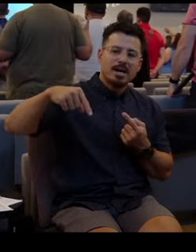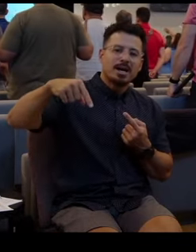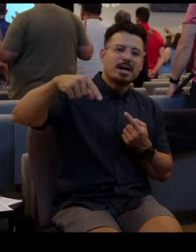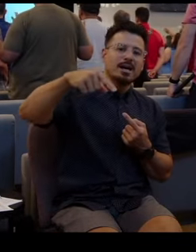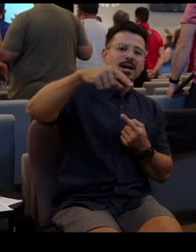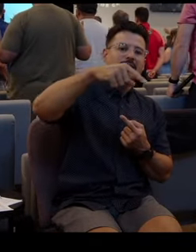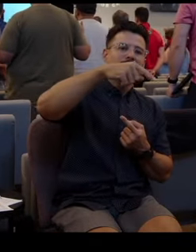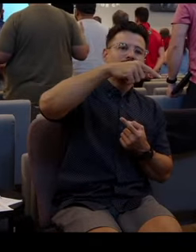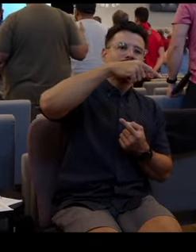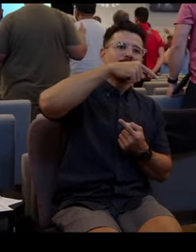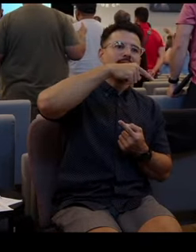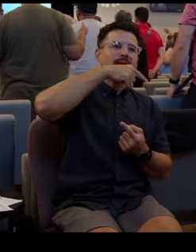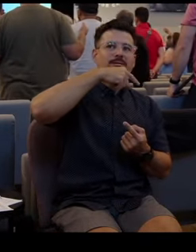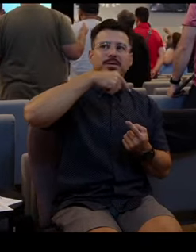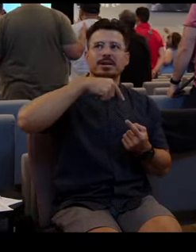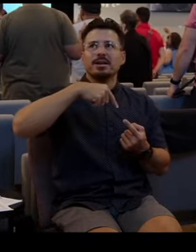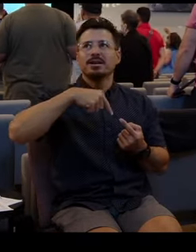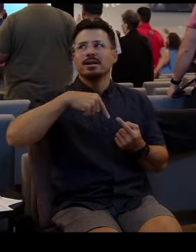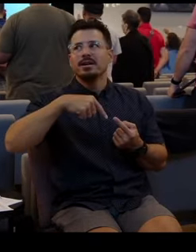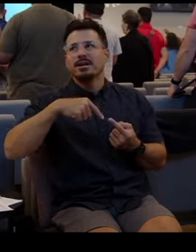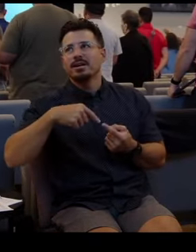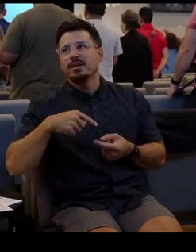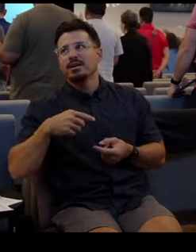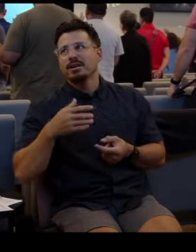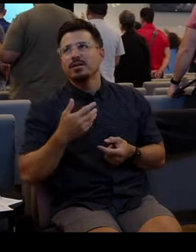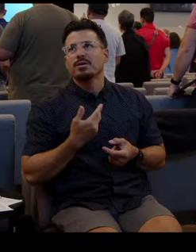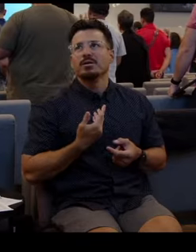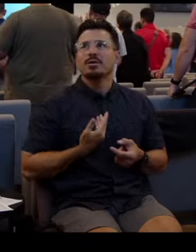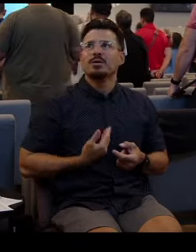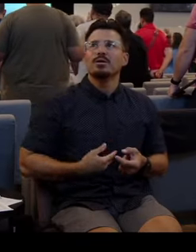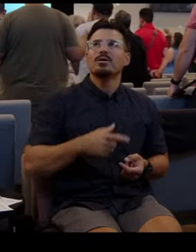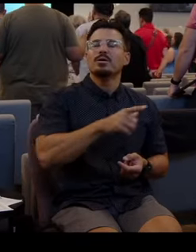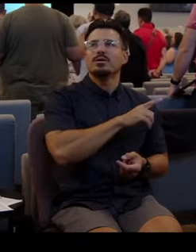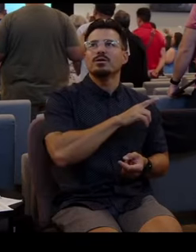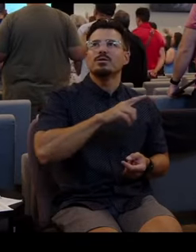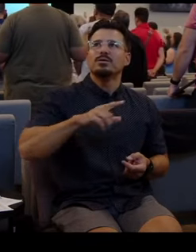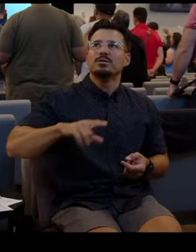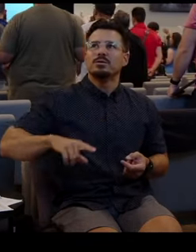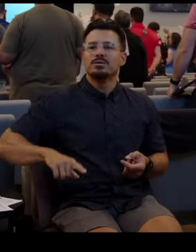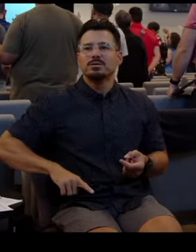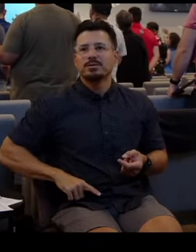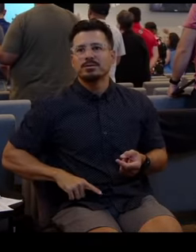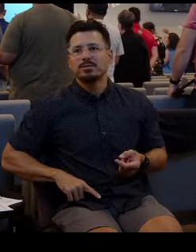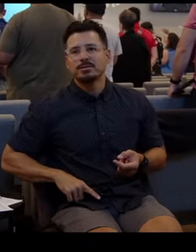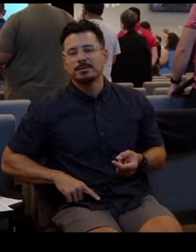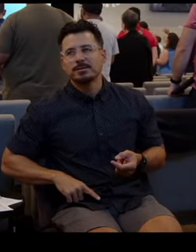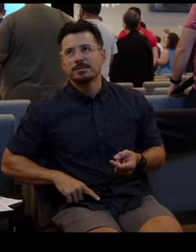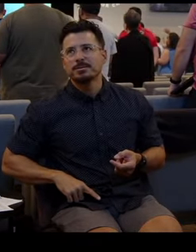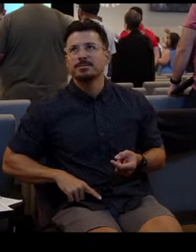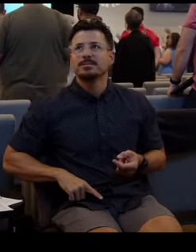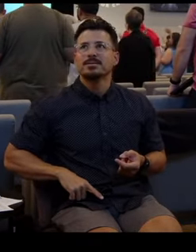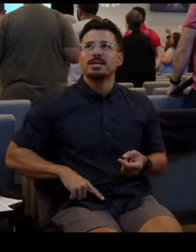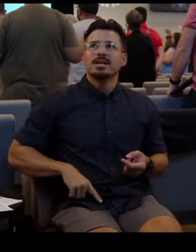Surround me, oh, Lord.